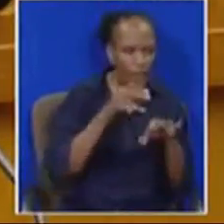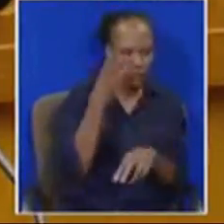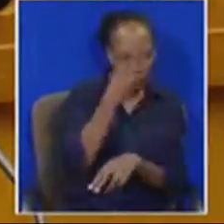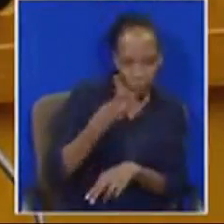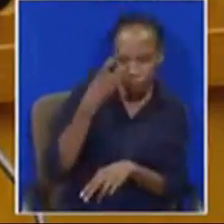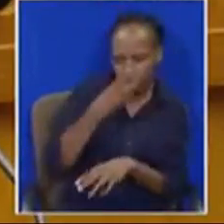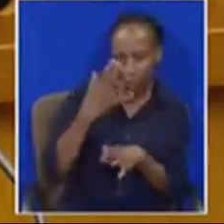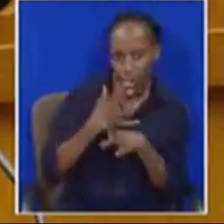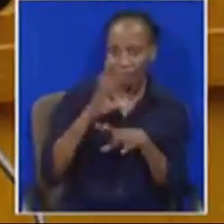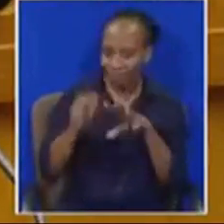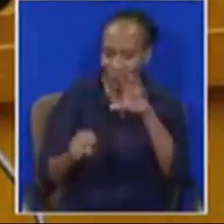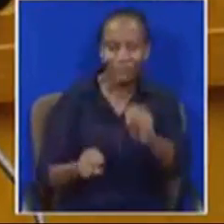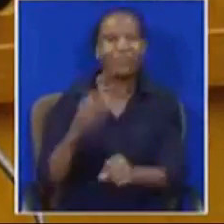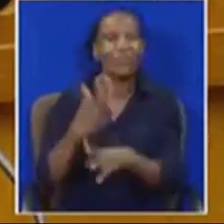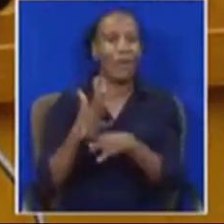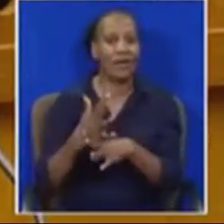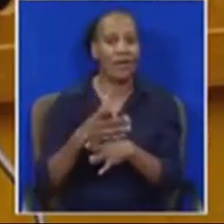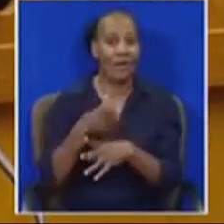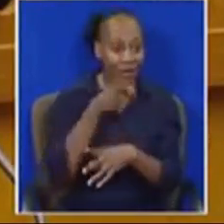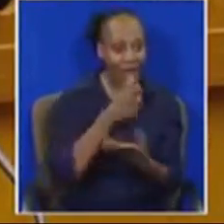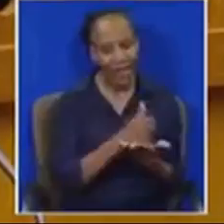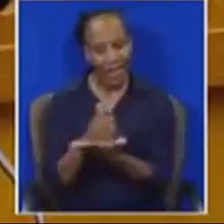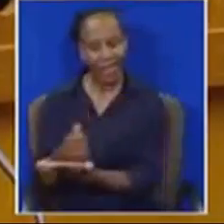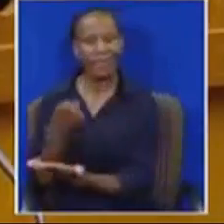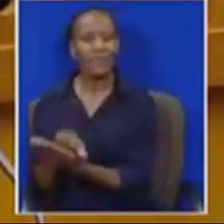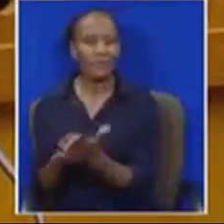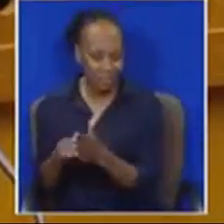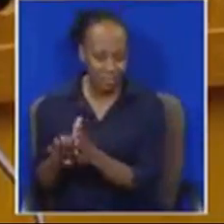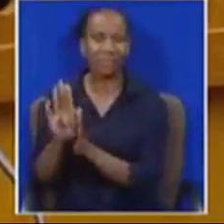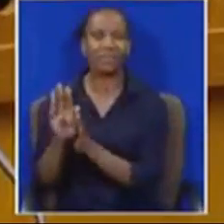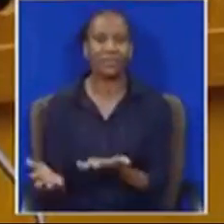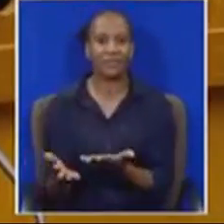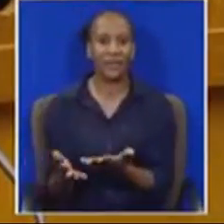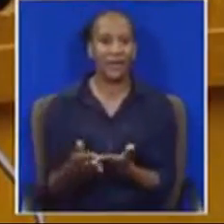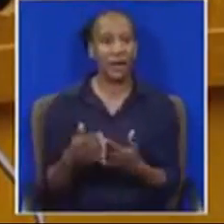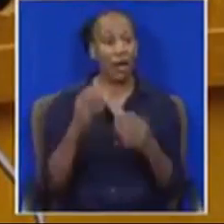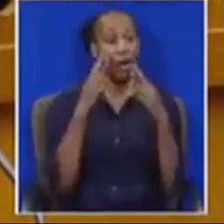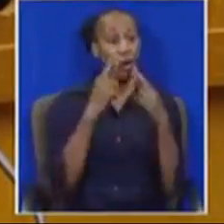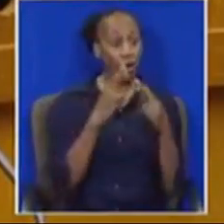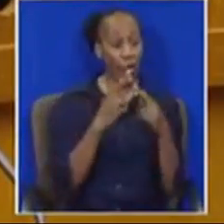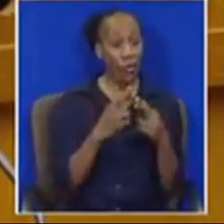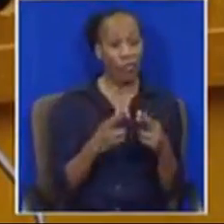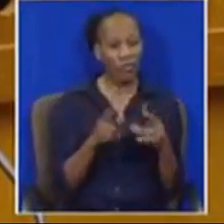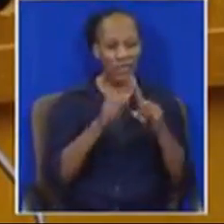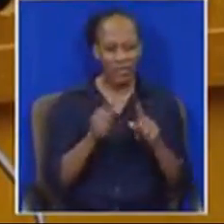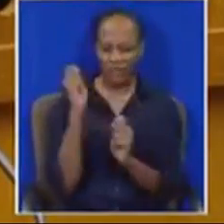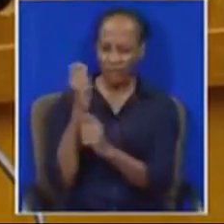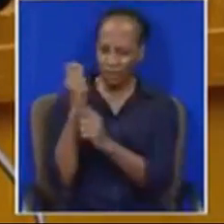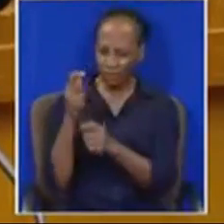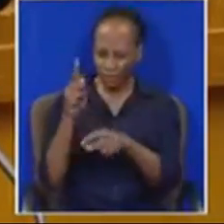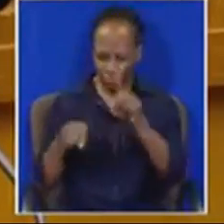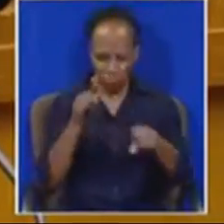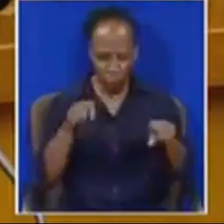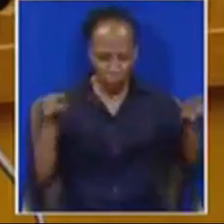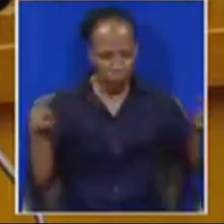into the economy. We are going to promote greater investment in key manufacturing sectors through